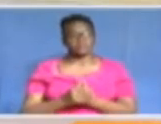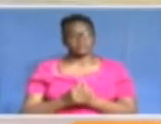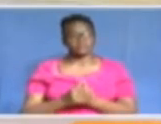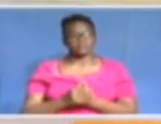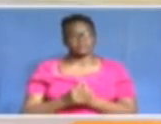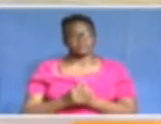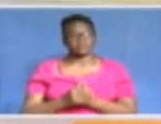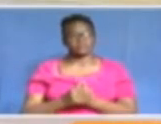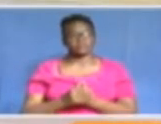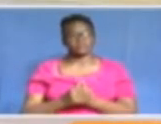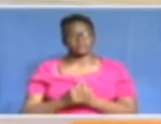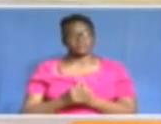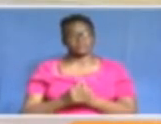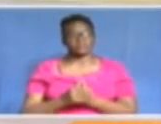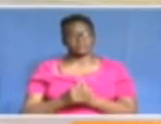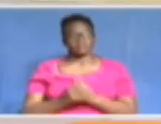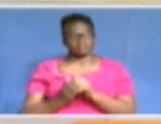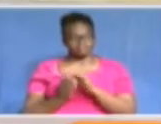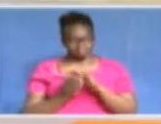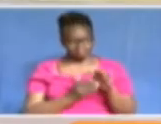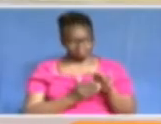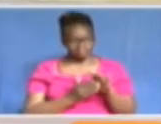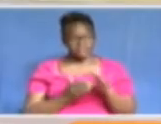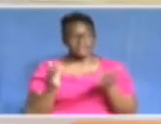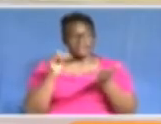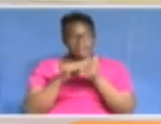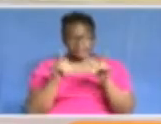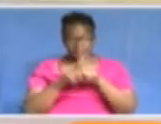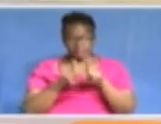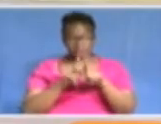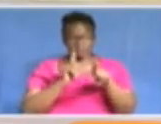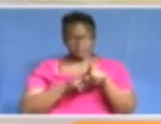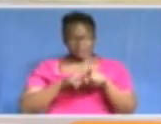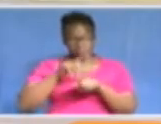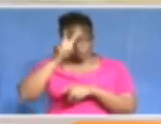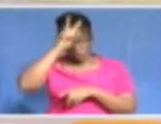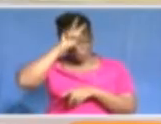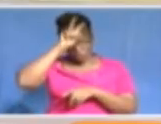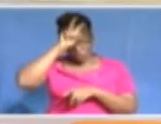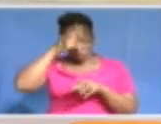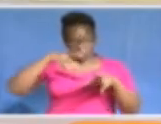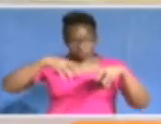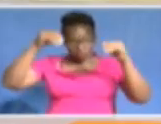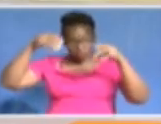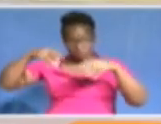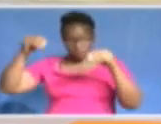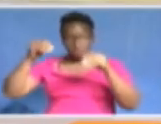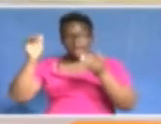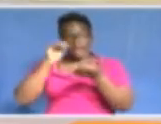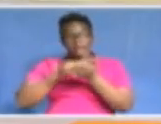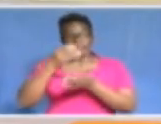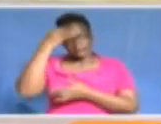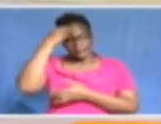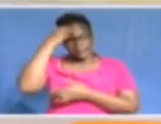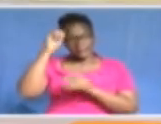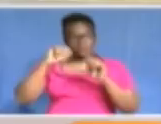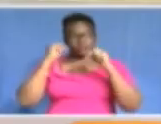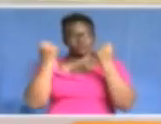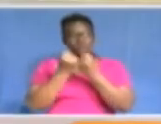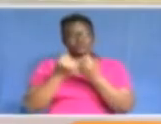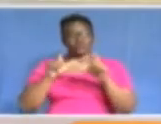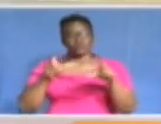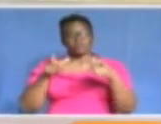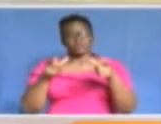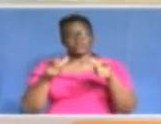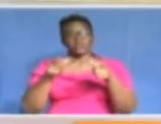Now, that's not the only thing that made news from that goat auction. There was a lot of anger on social media about